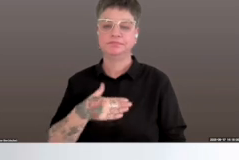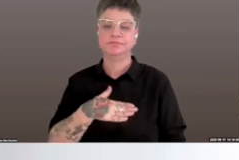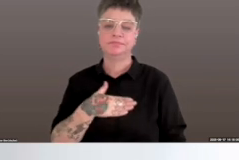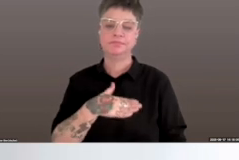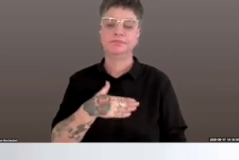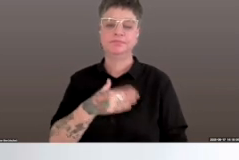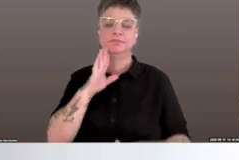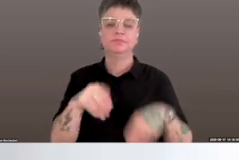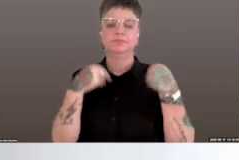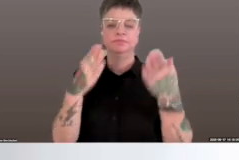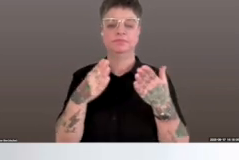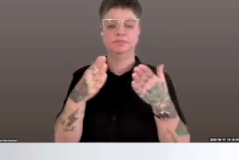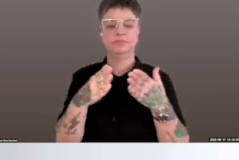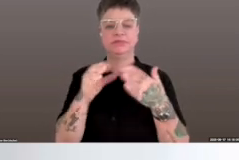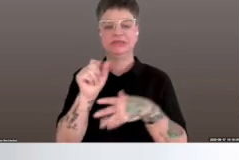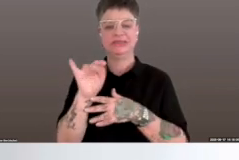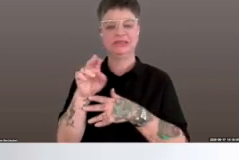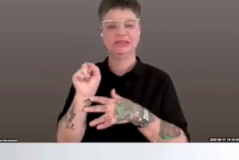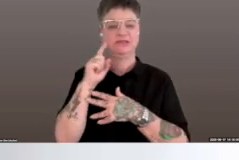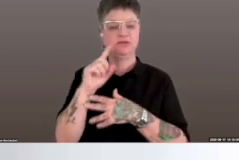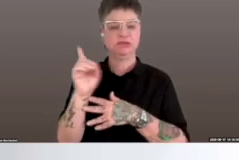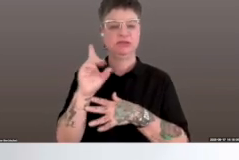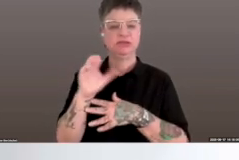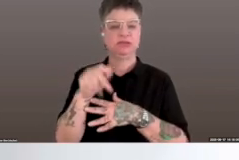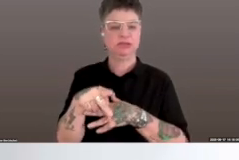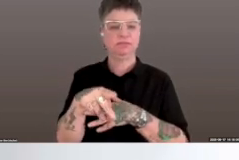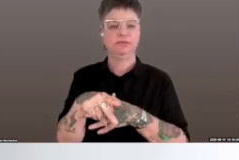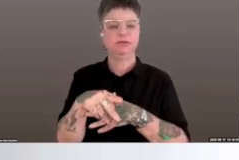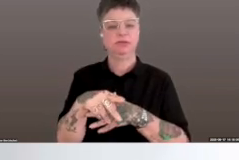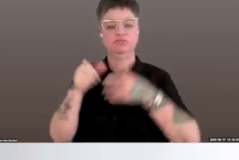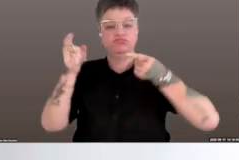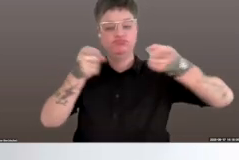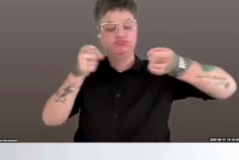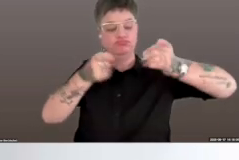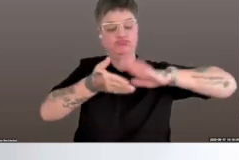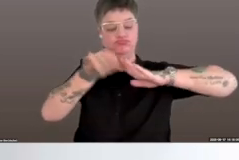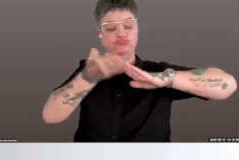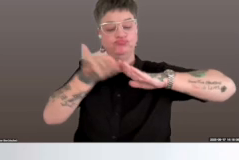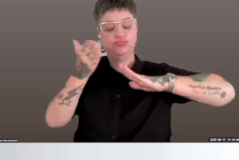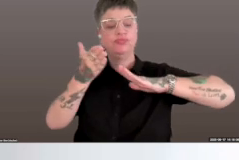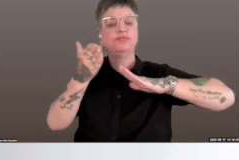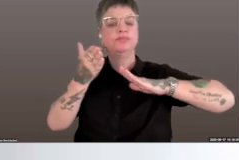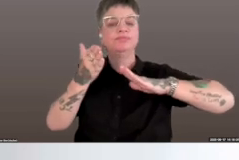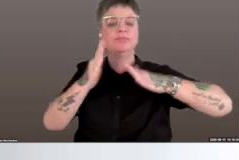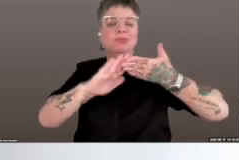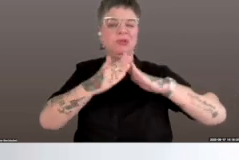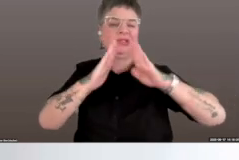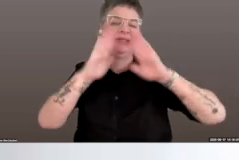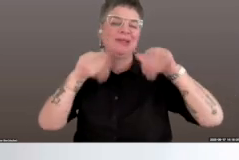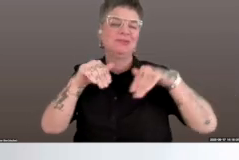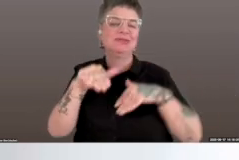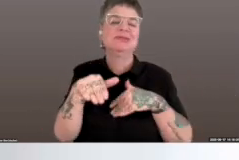So I'll provide a quick status update for DCAP. DCAP is administered by the Community Housing Development Corporation, or